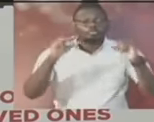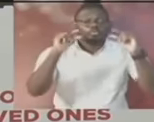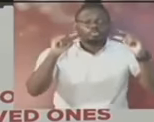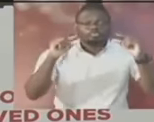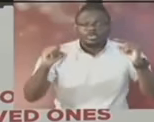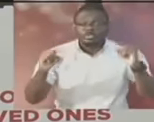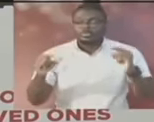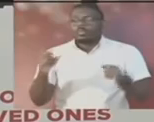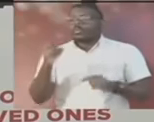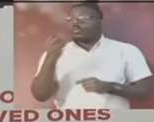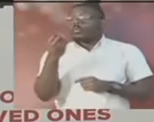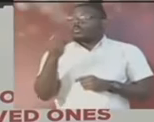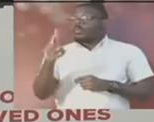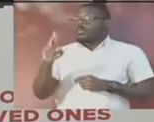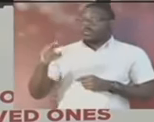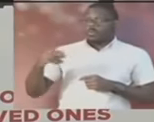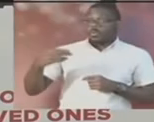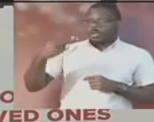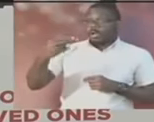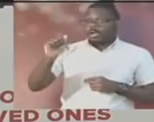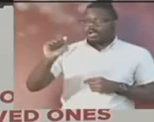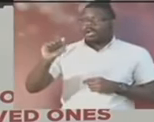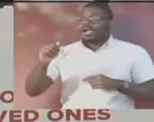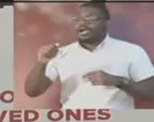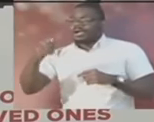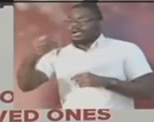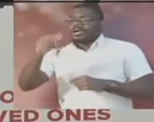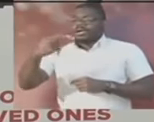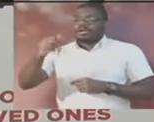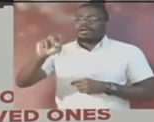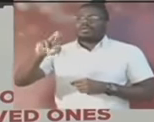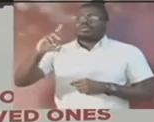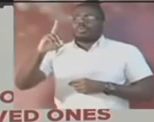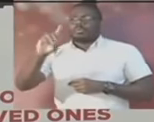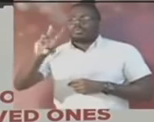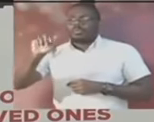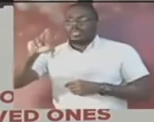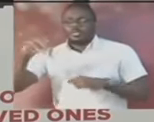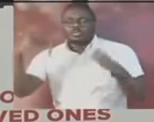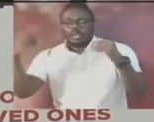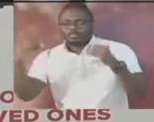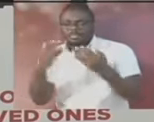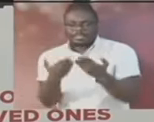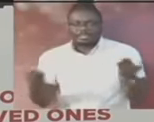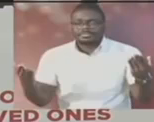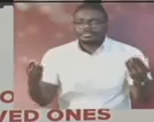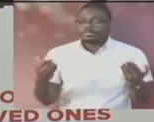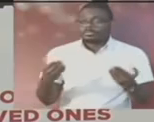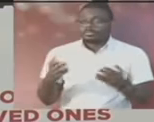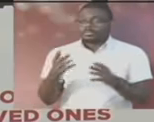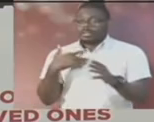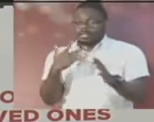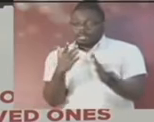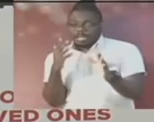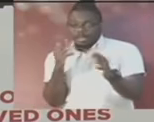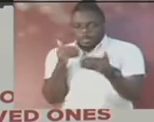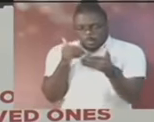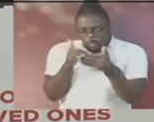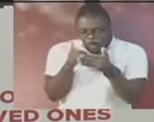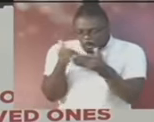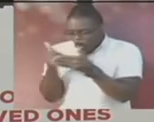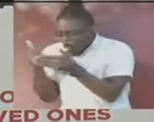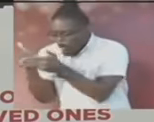hardware or somewhere to have our car repaired, let's avoid the close lines. Let's wear our masks